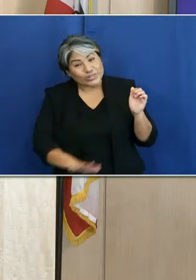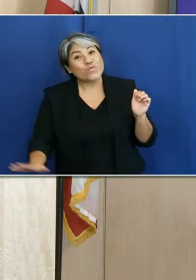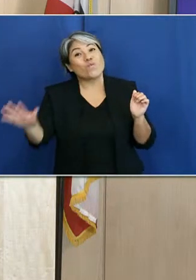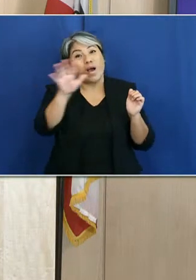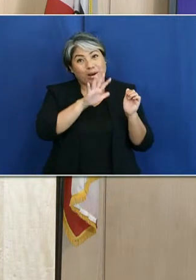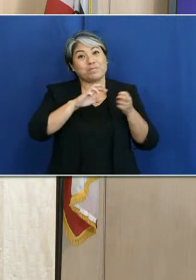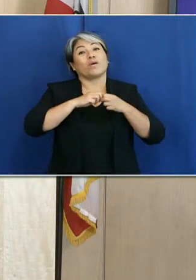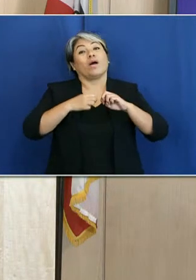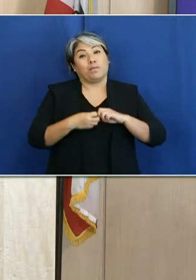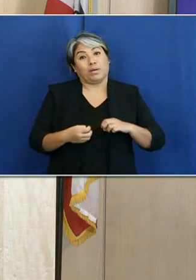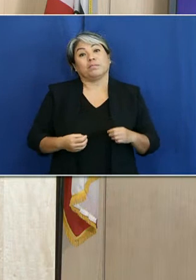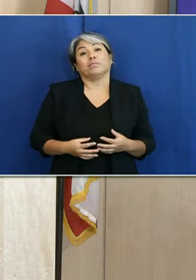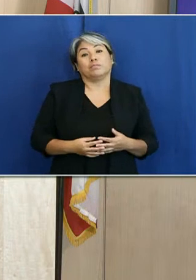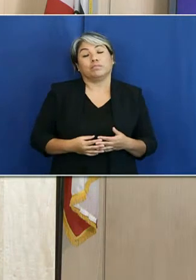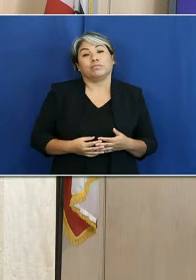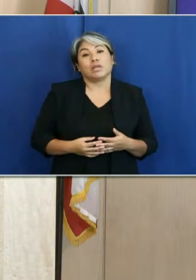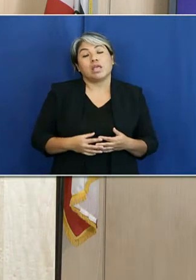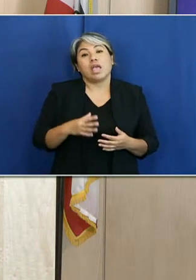problem, and